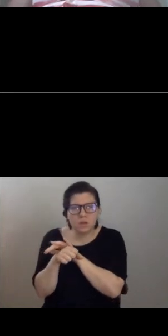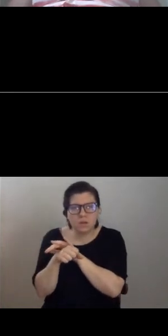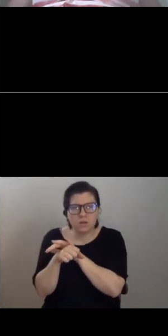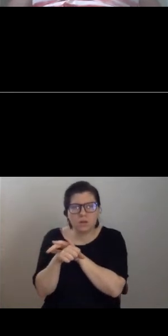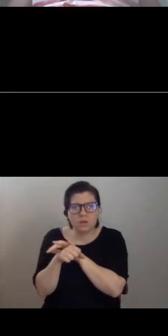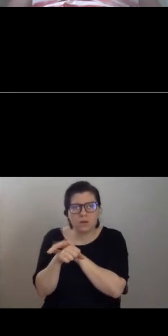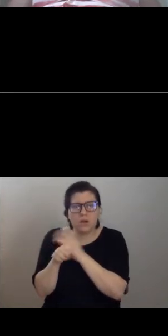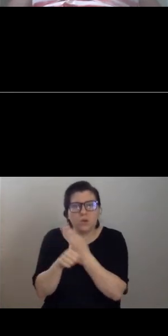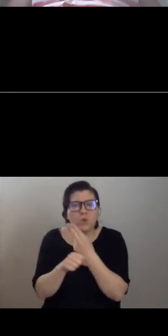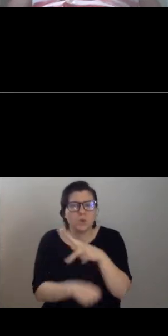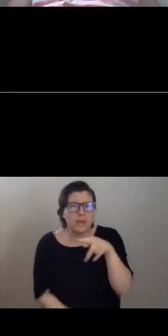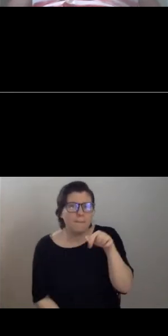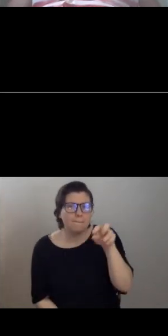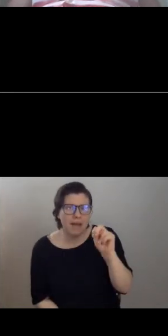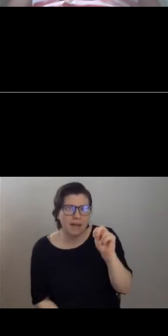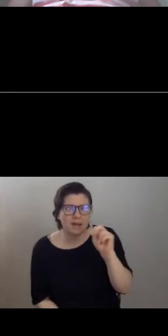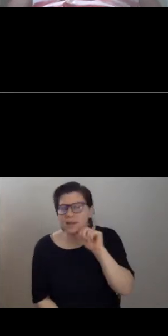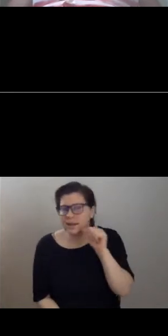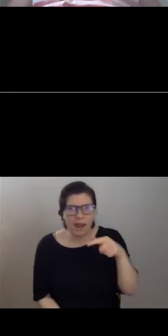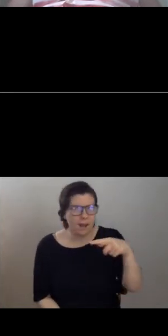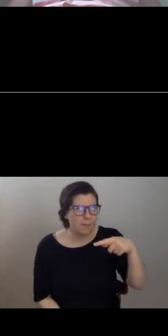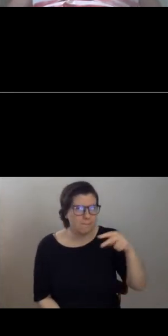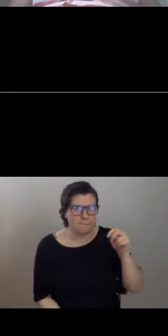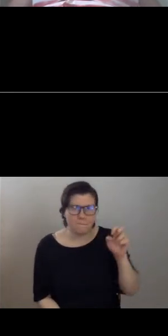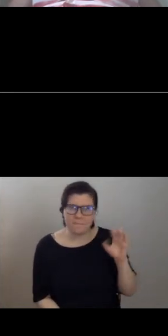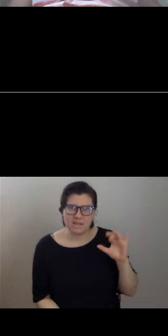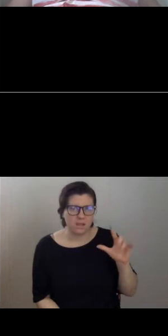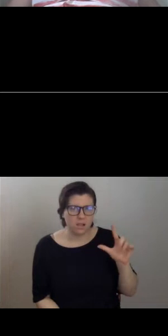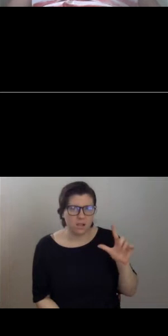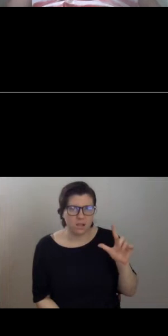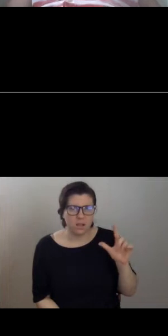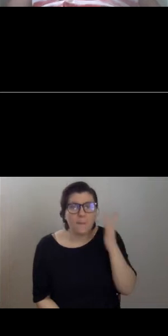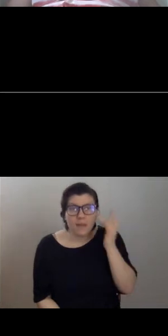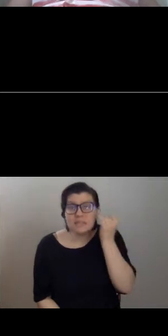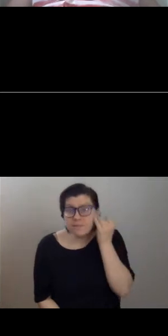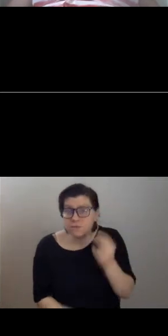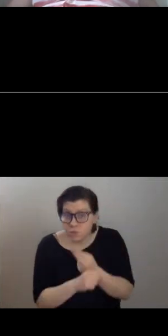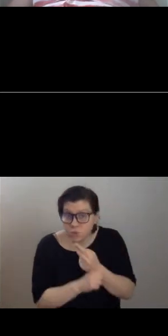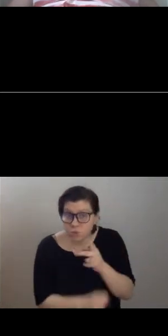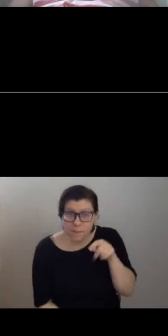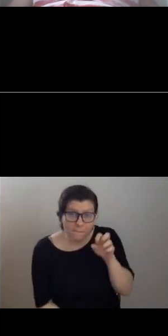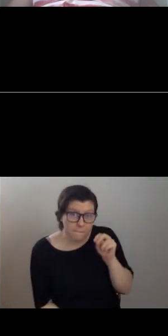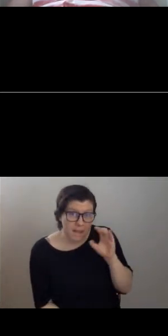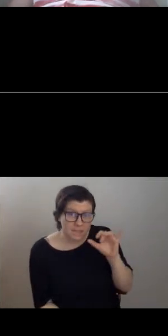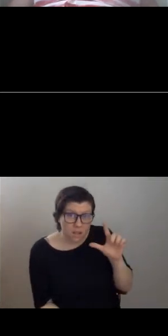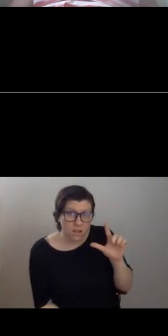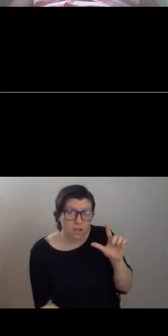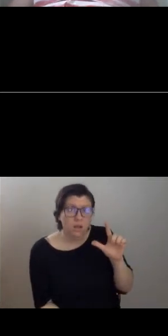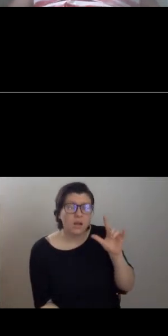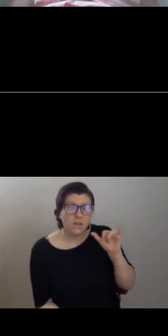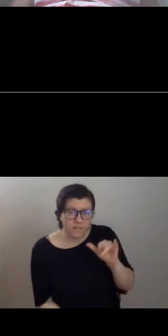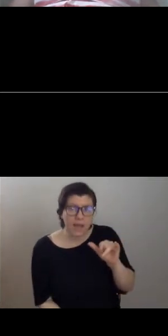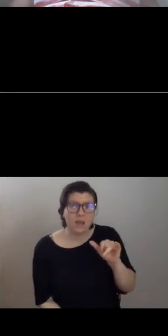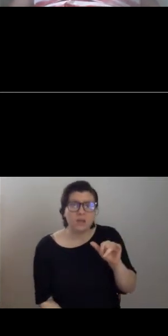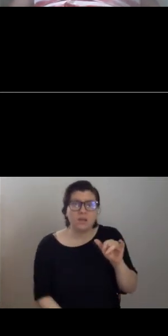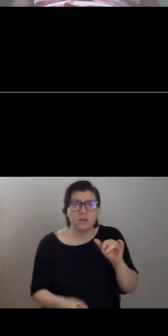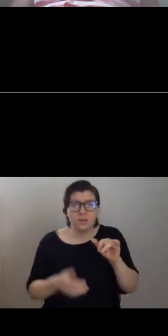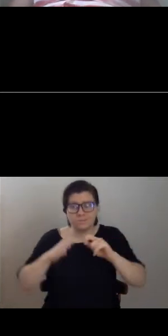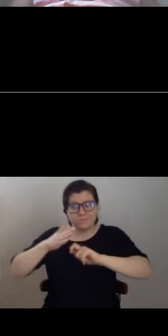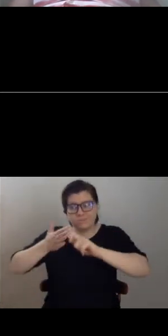pen instead of pencil, because if you use pencil, the ballot reader device that